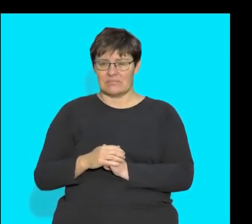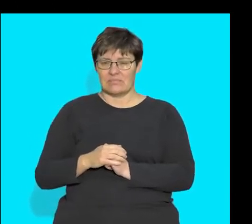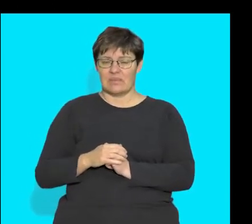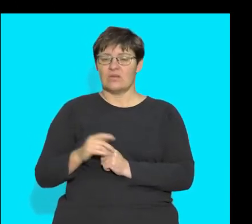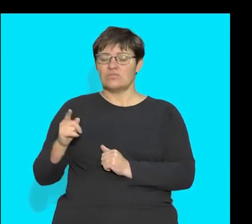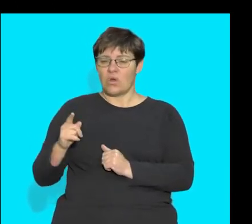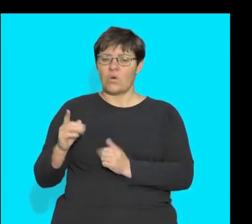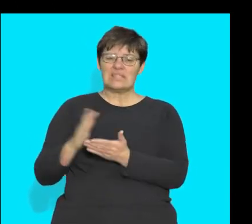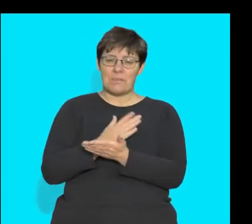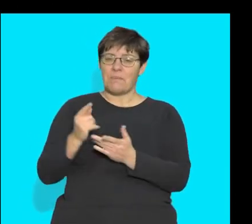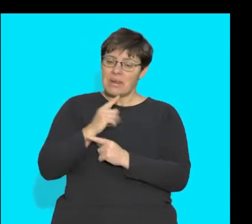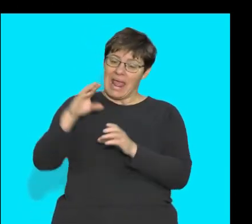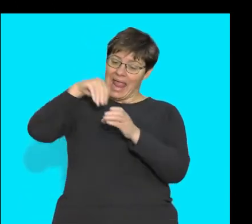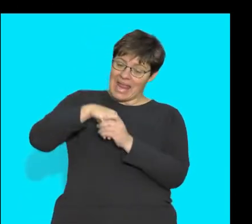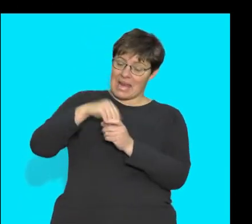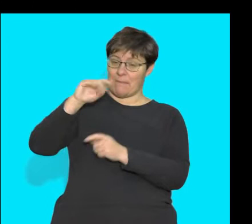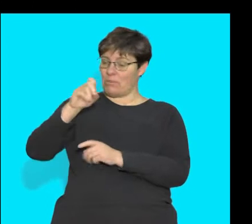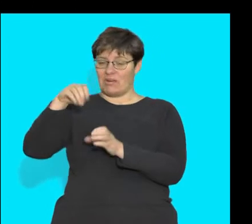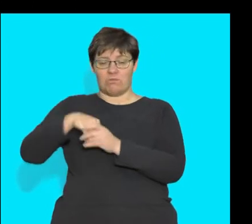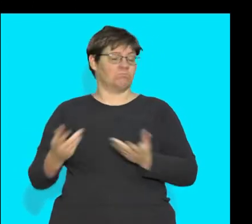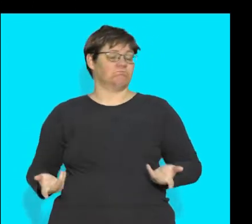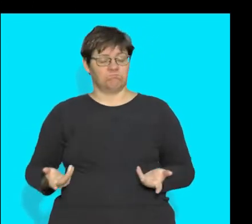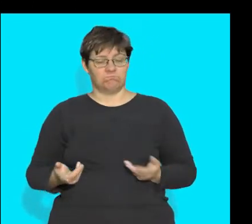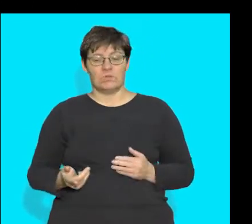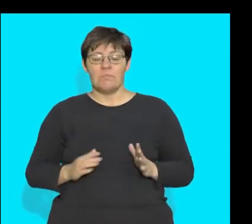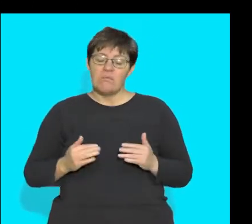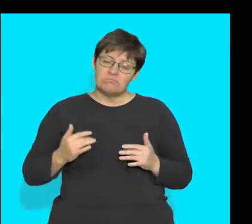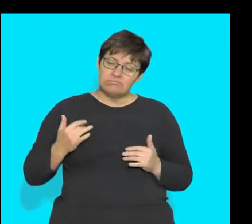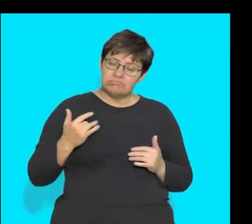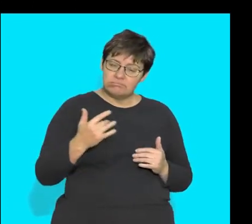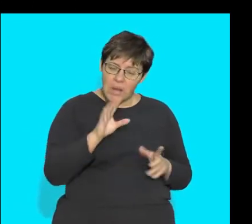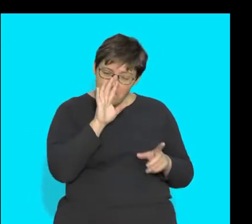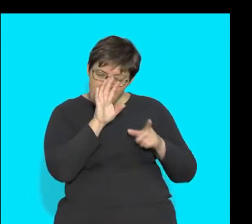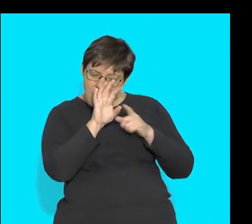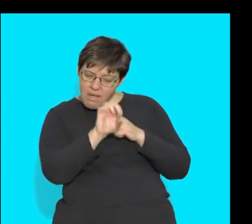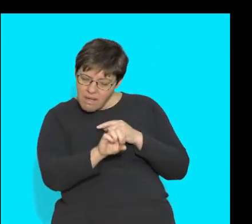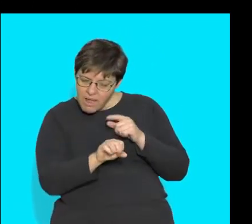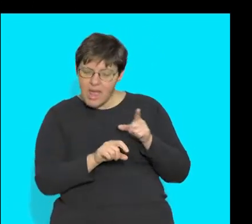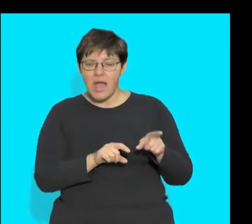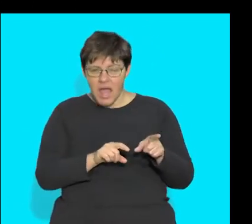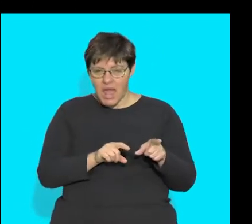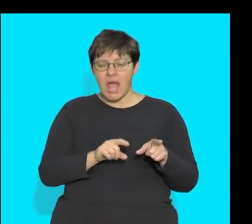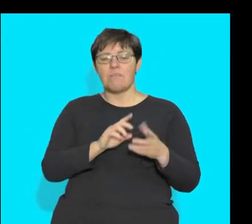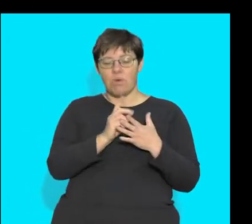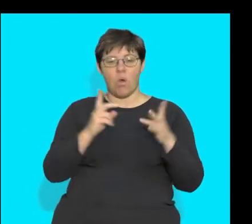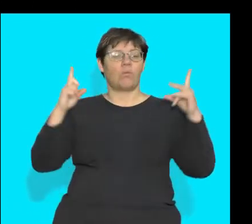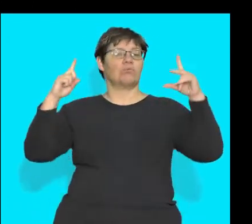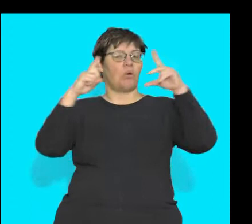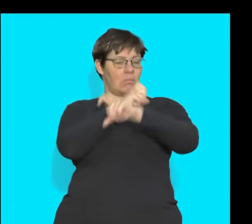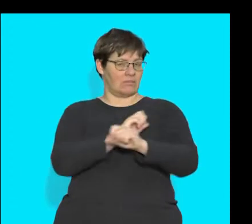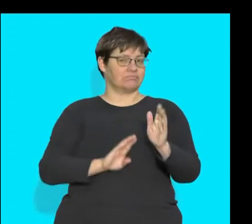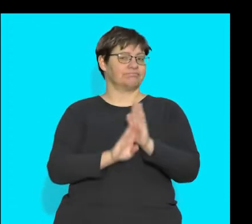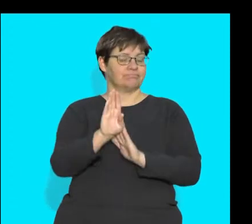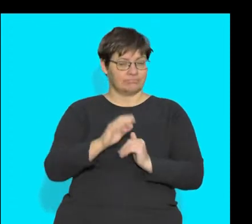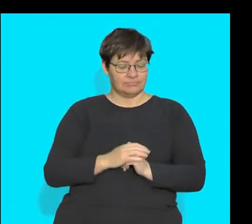DNA, and it was not in a membrane. Then as time went by, all right, organisms became more